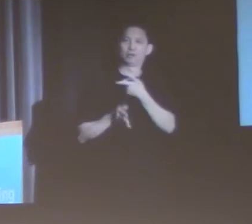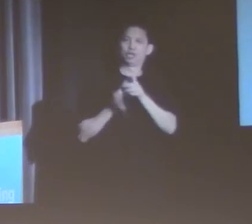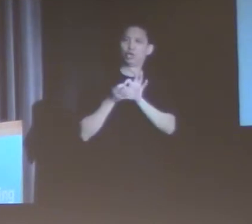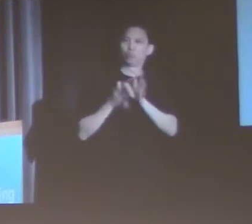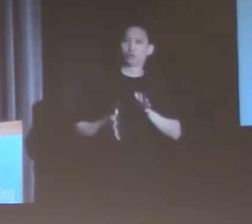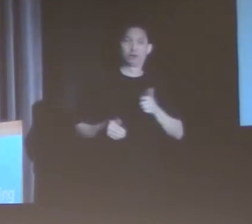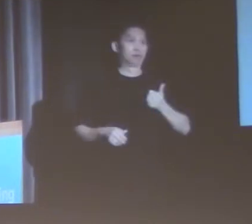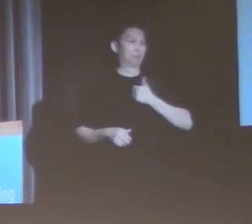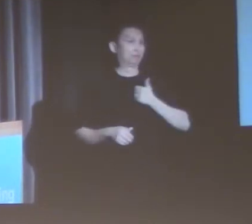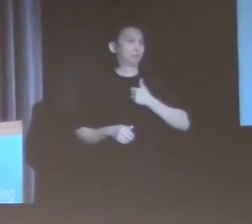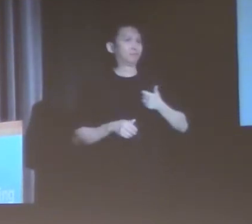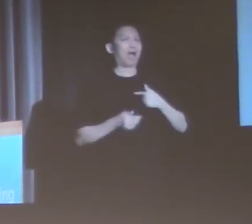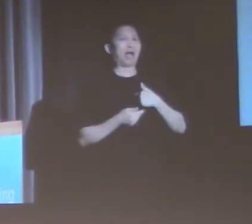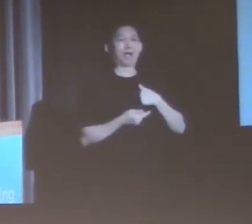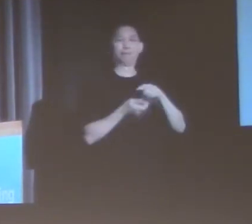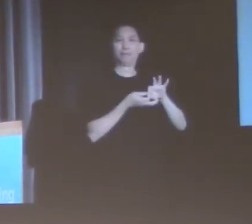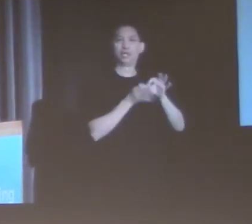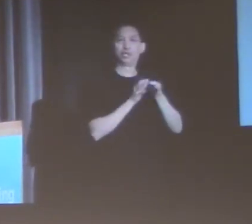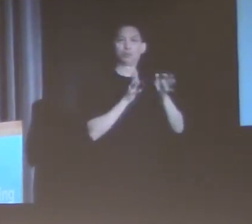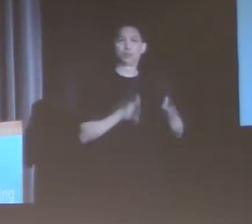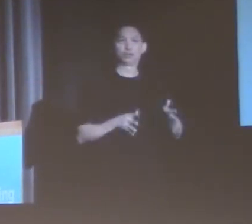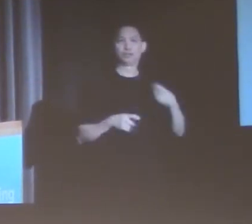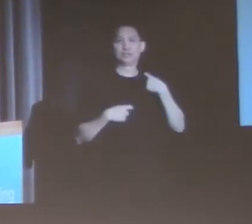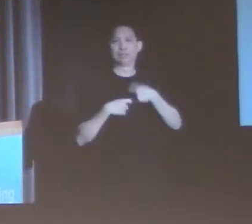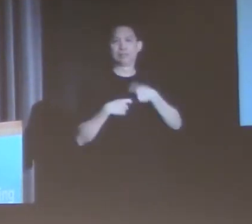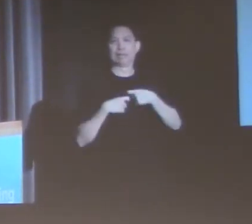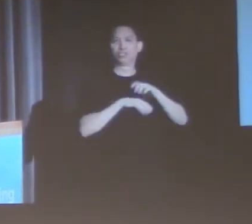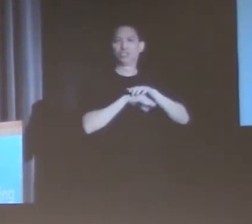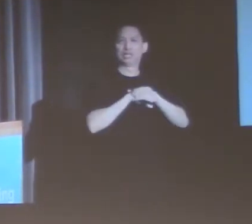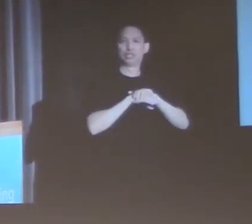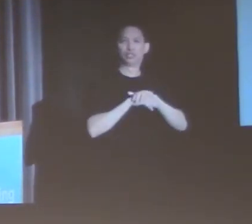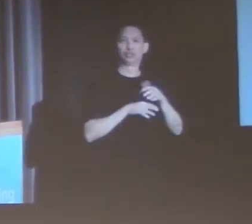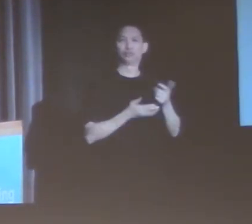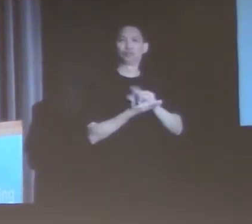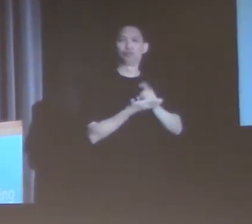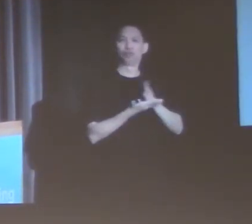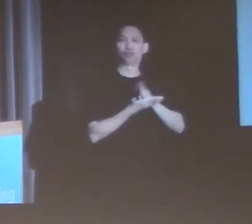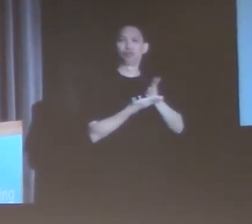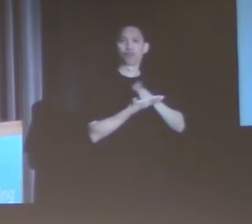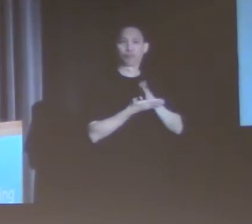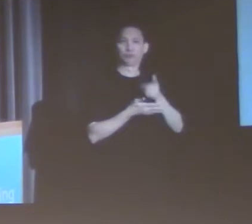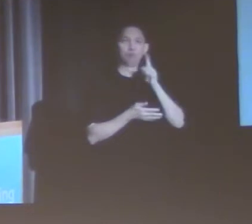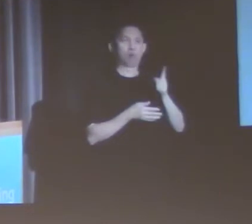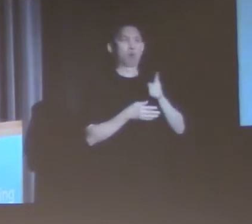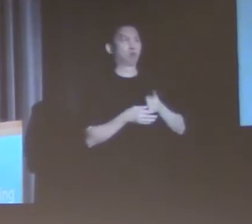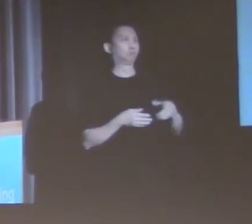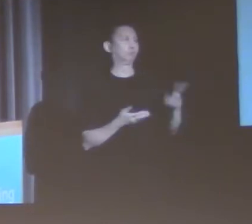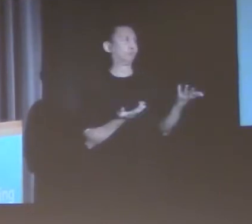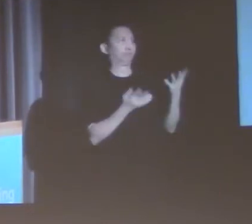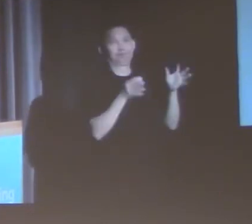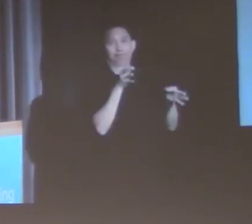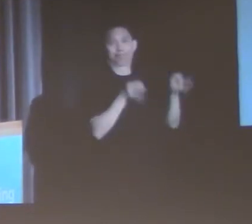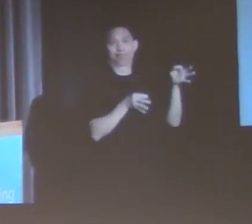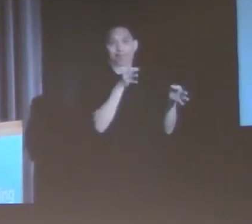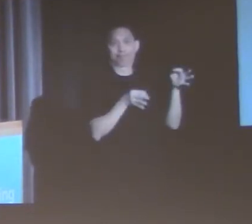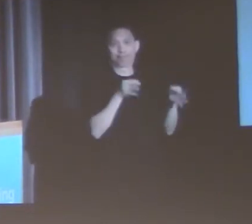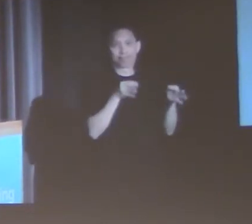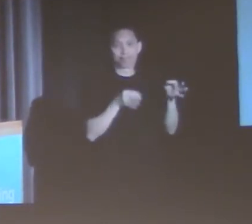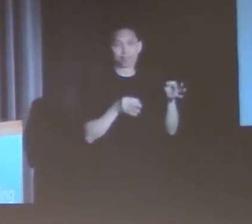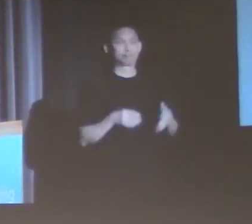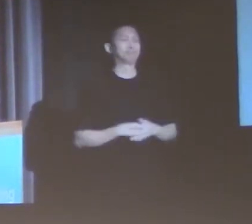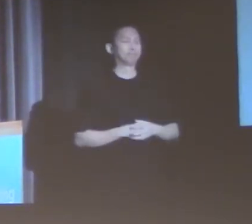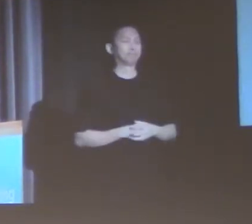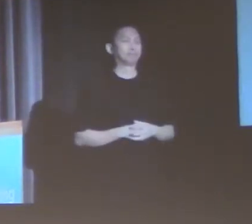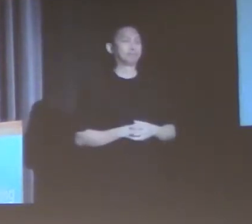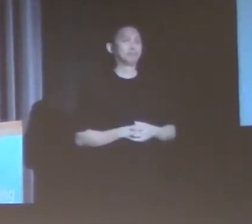myself am an interpreter, a Spanish interpreter in the criminal justice system. And, as you can imagine, there's someone on